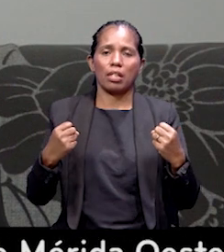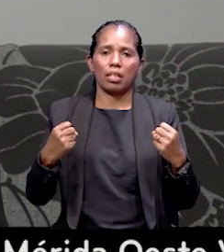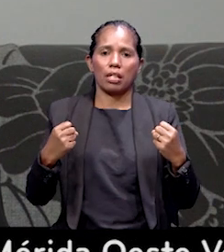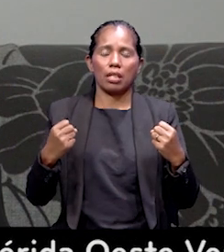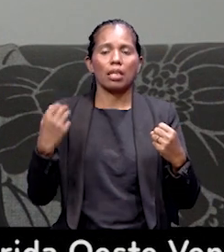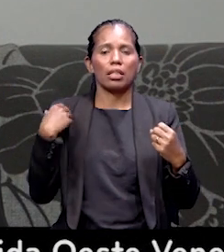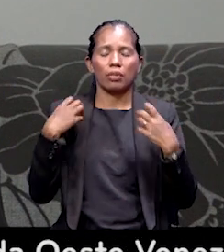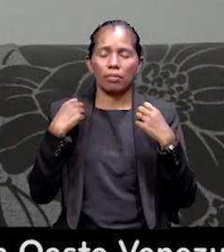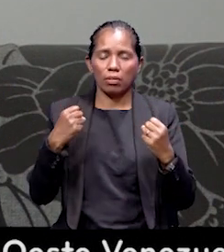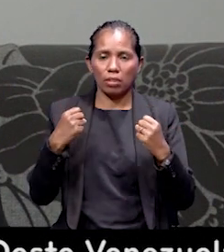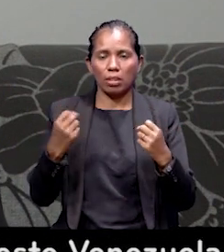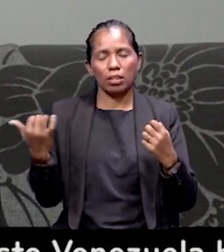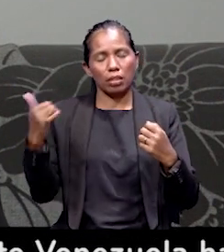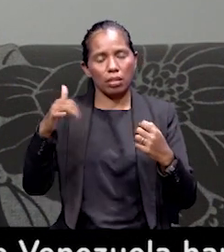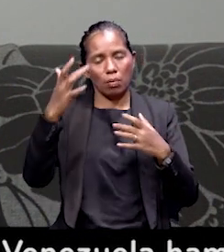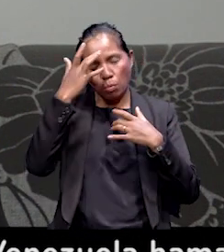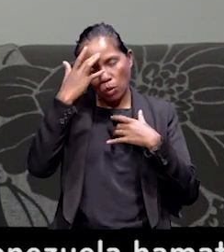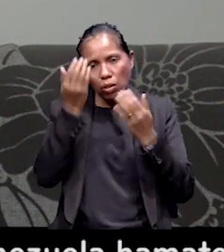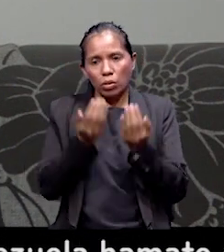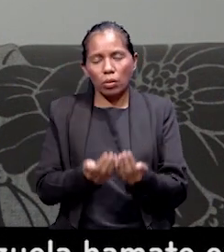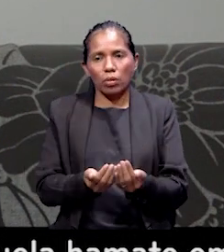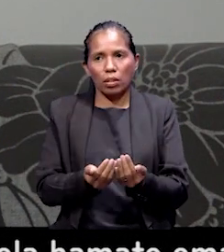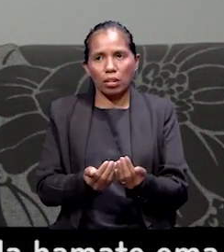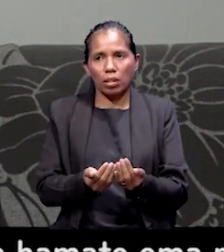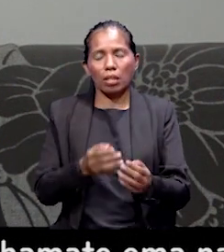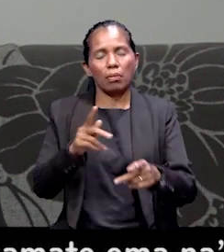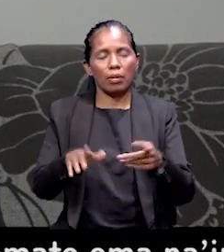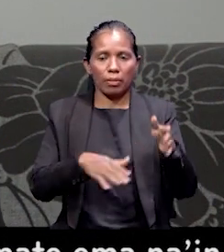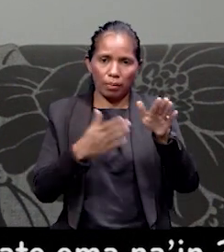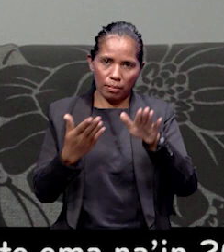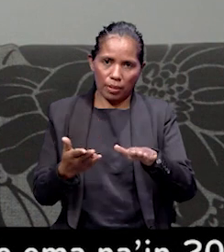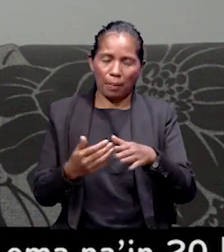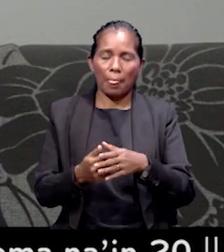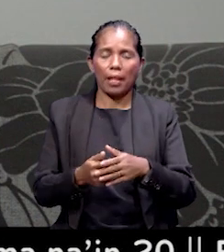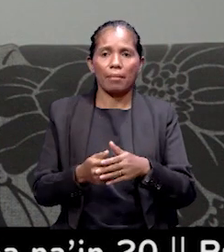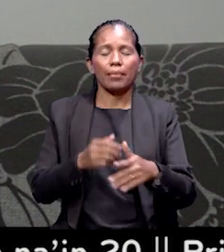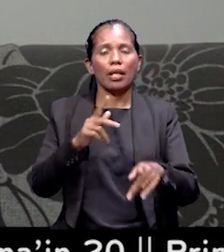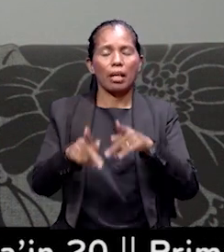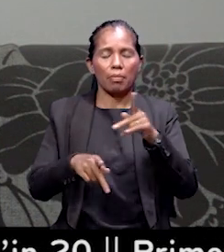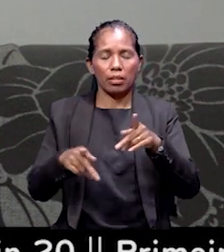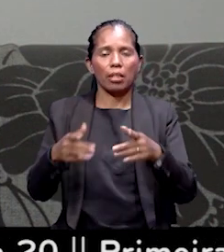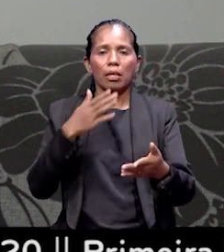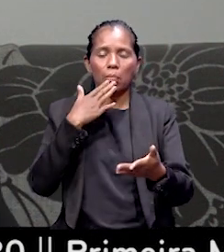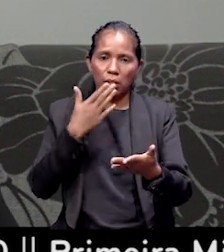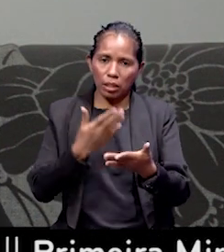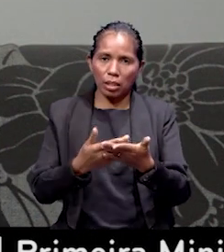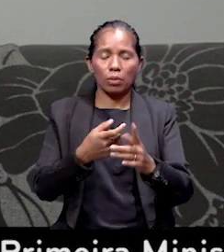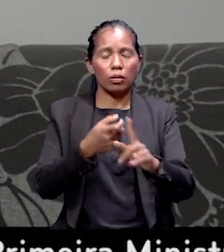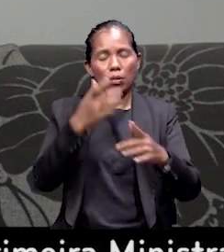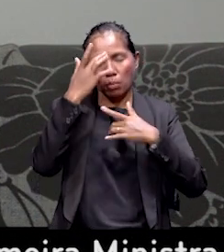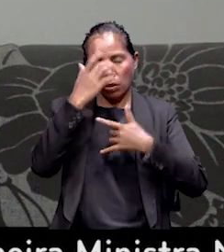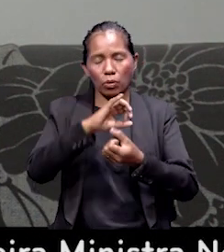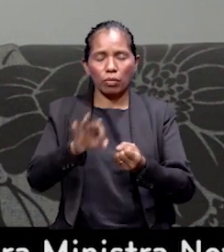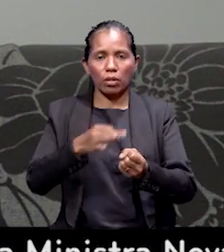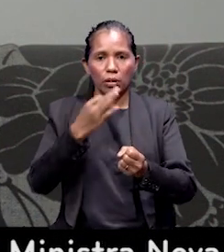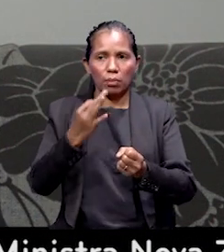balo moras grave balo to mate. I sira ne beke konsega recupera husi moras ne, maka sira